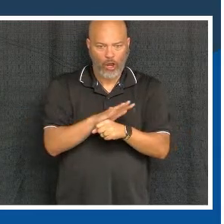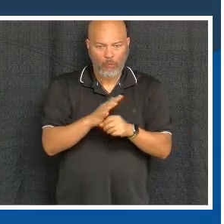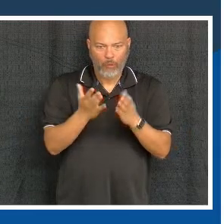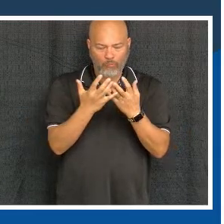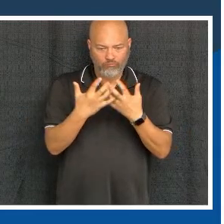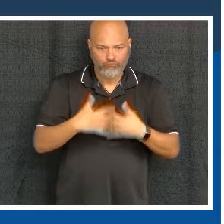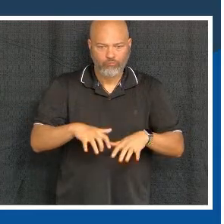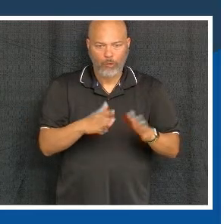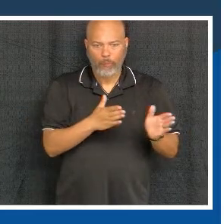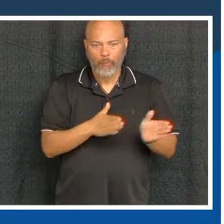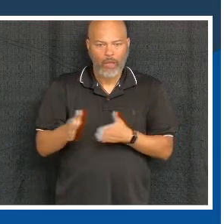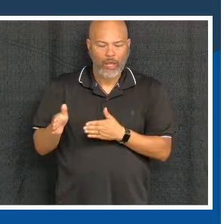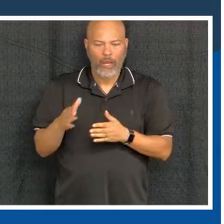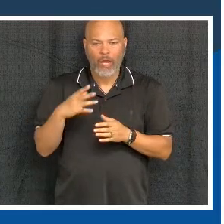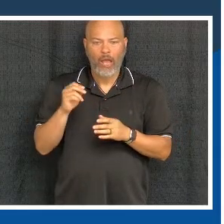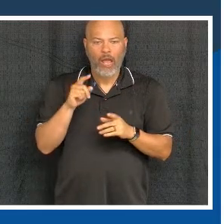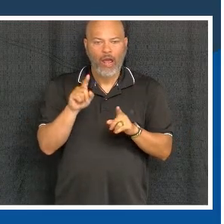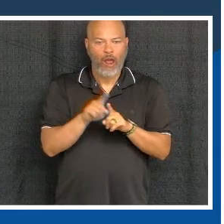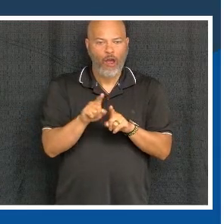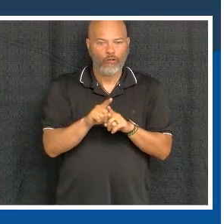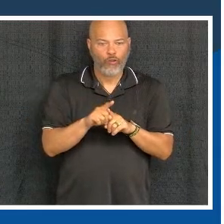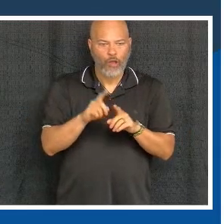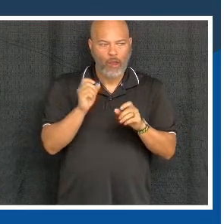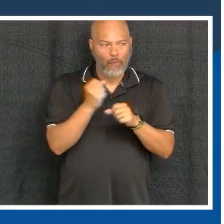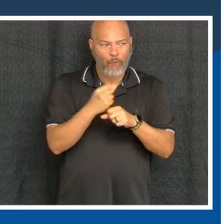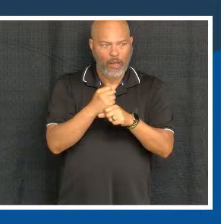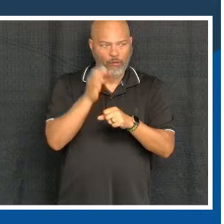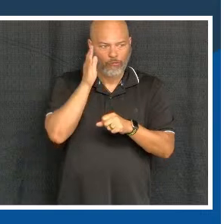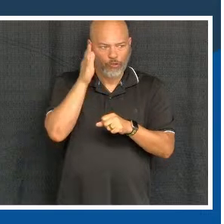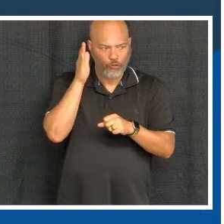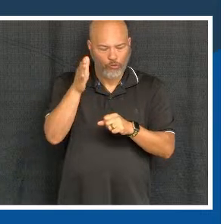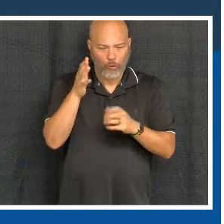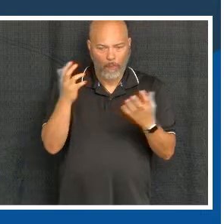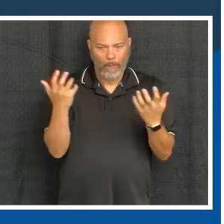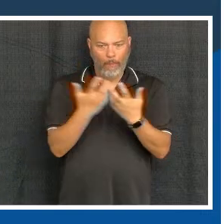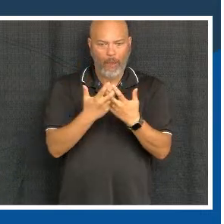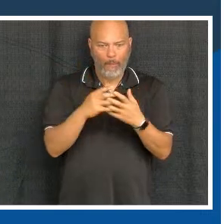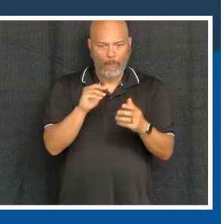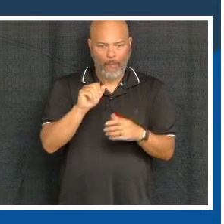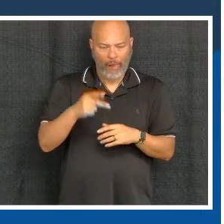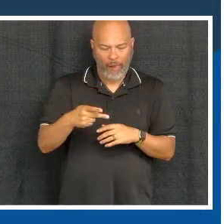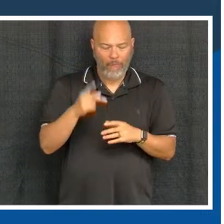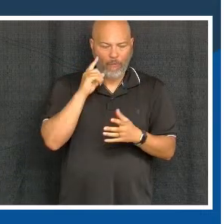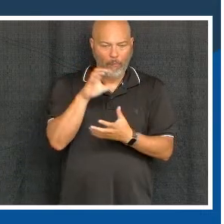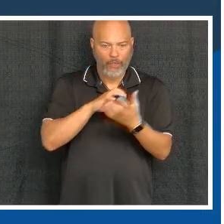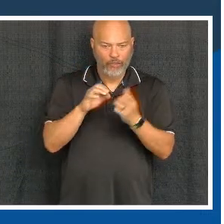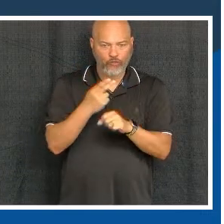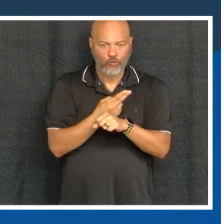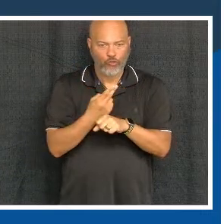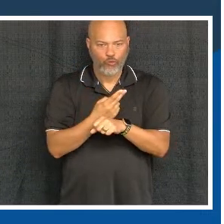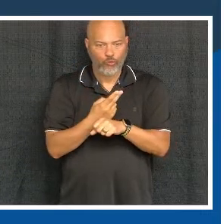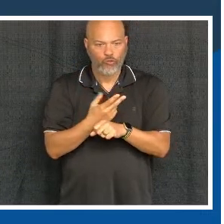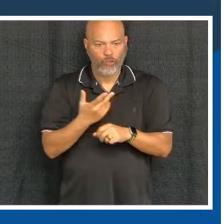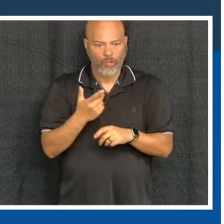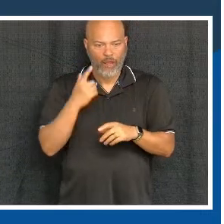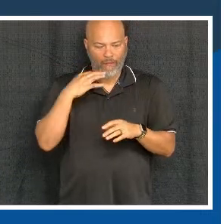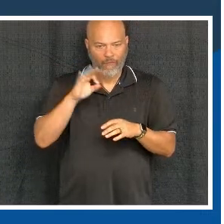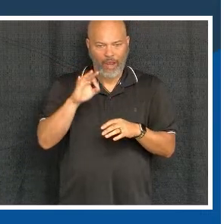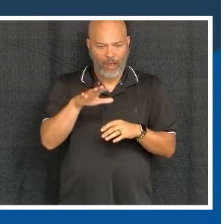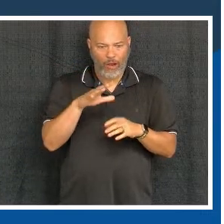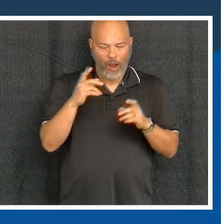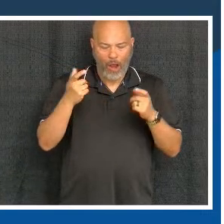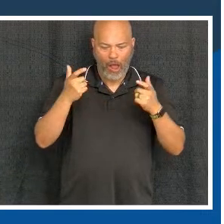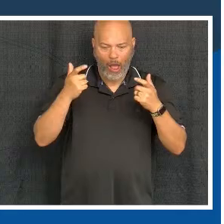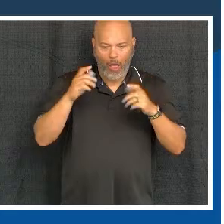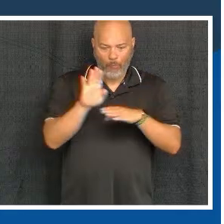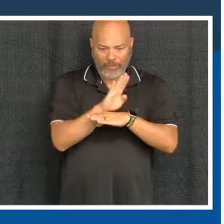plan. This request and overall tract aligns with the future land use map designation of mixed use. The designation is found along major